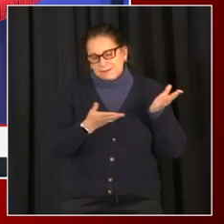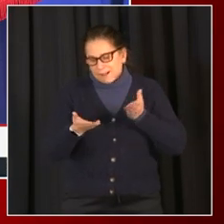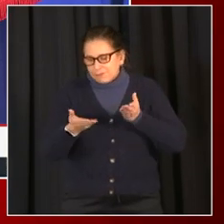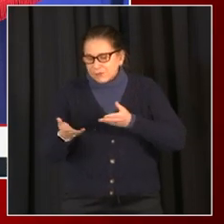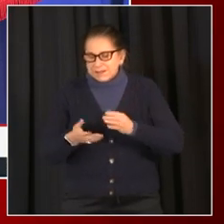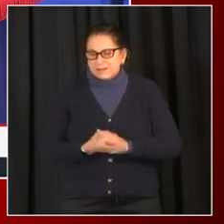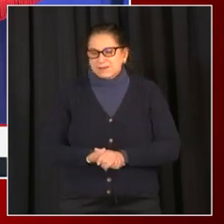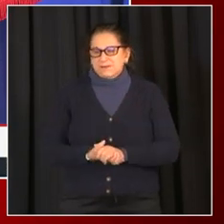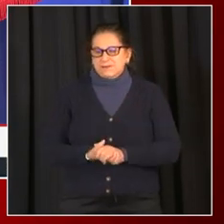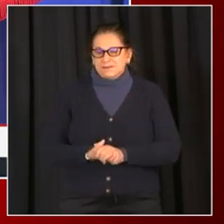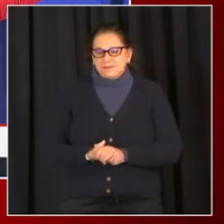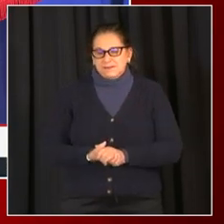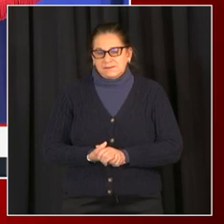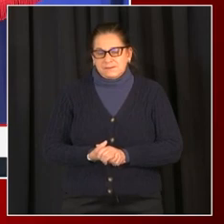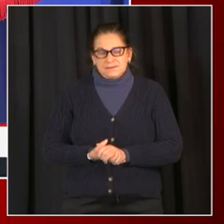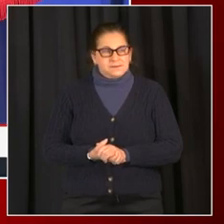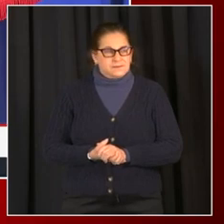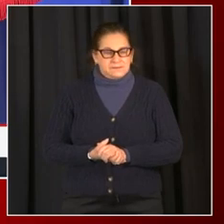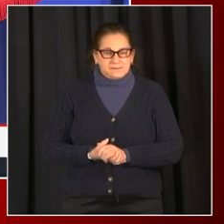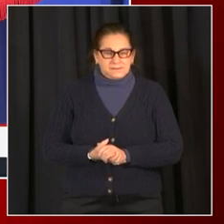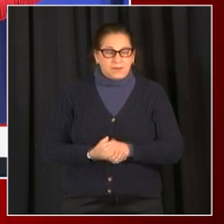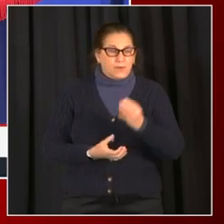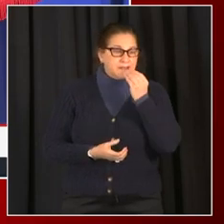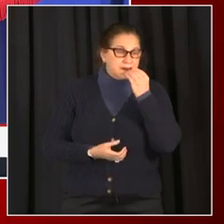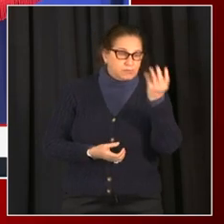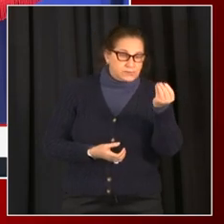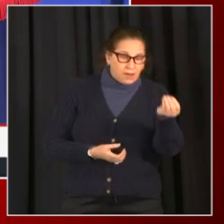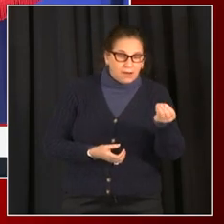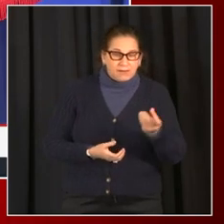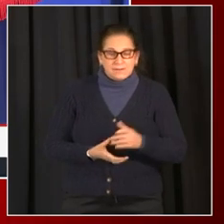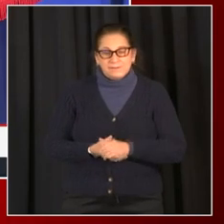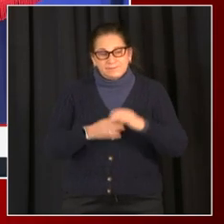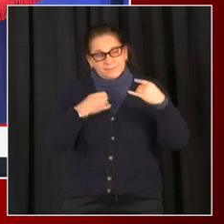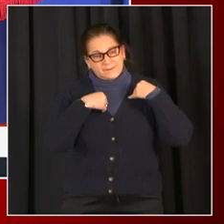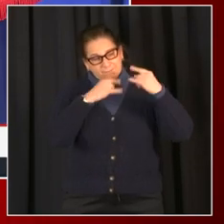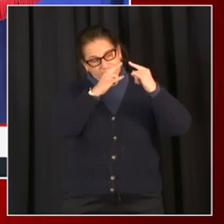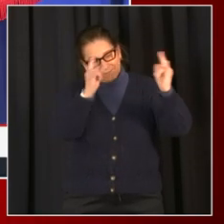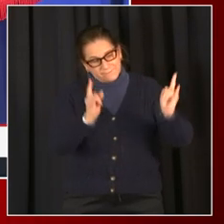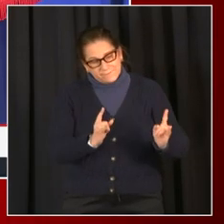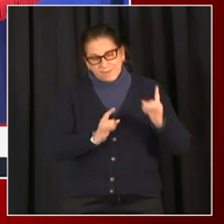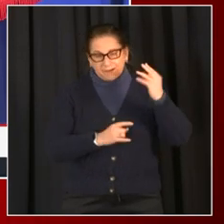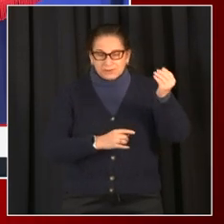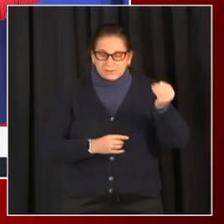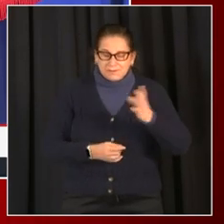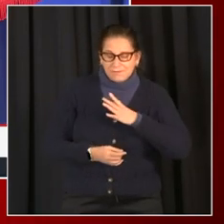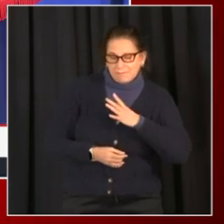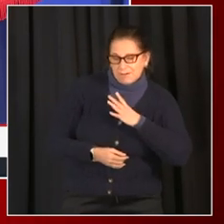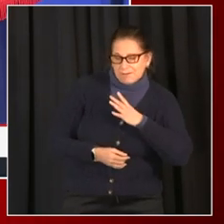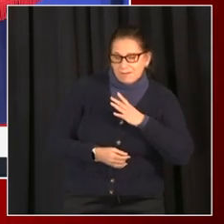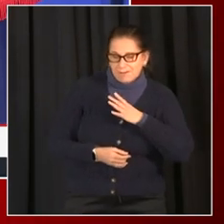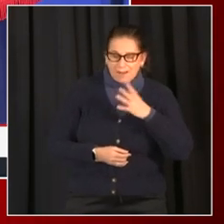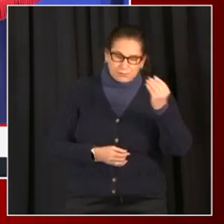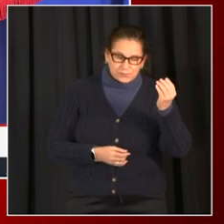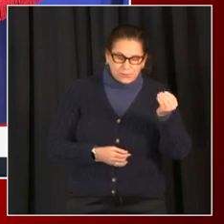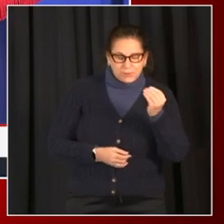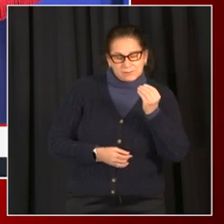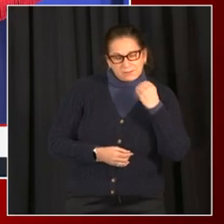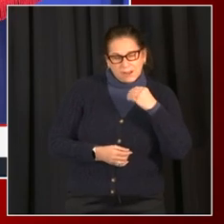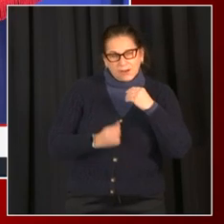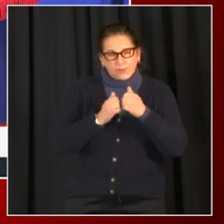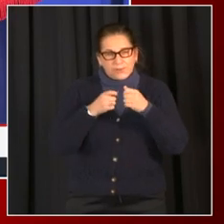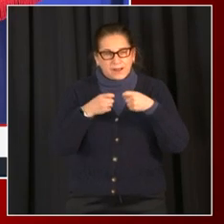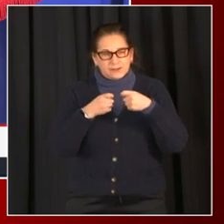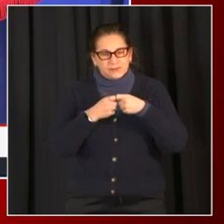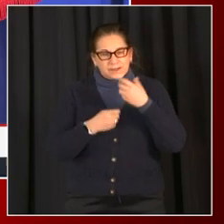provide. Restaurants will continue also to provide outdoor dining. A note